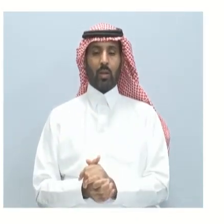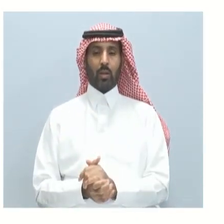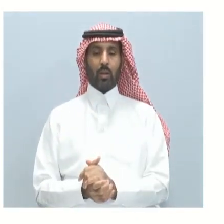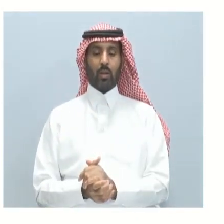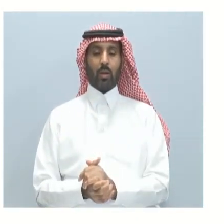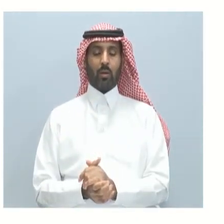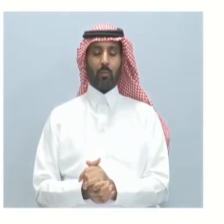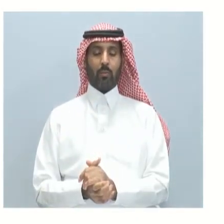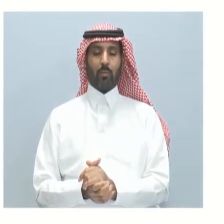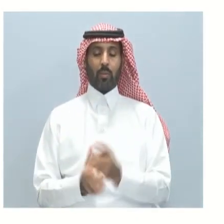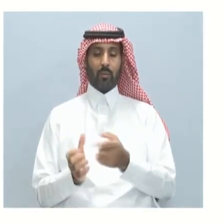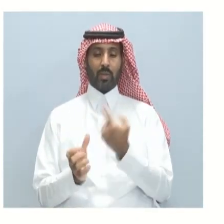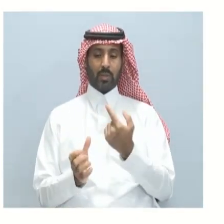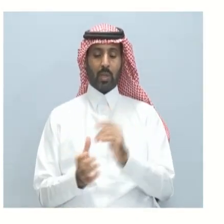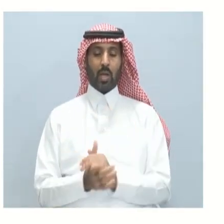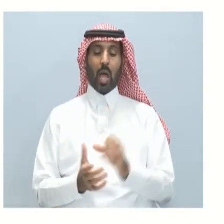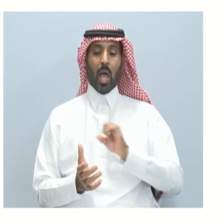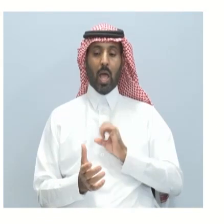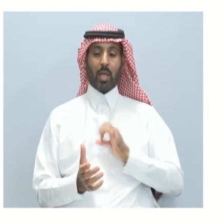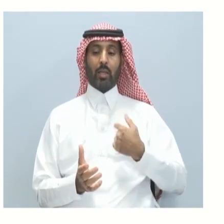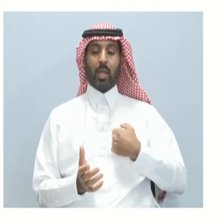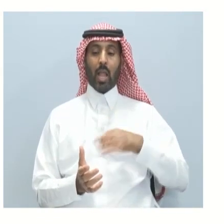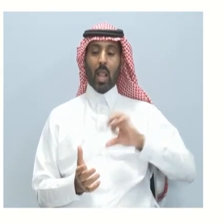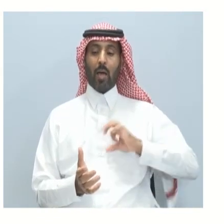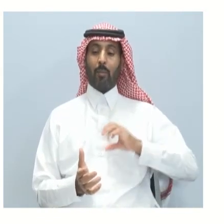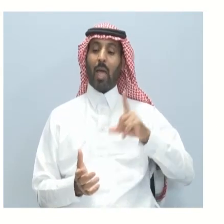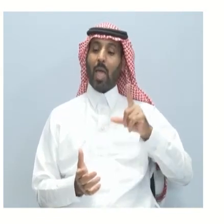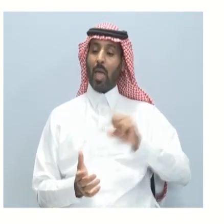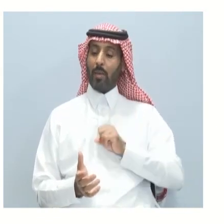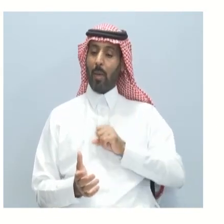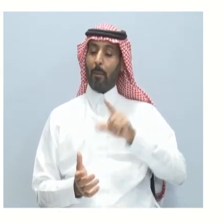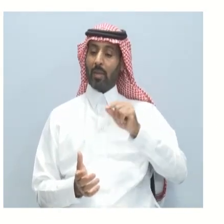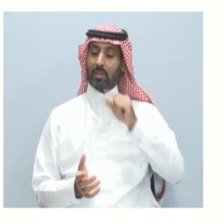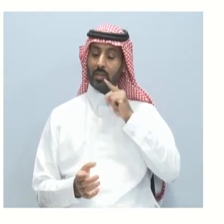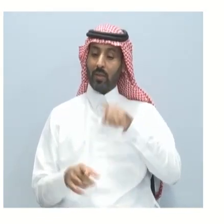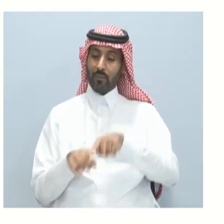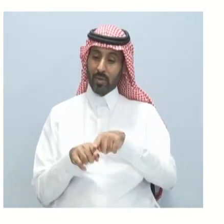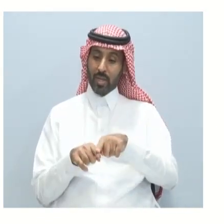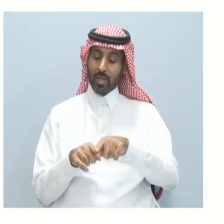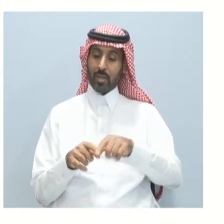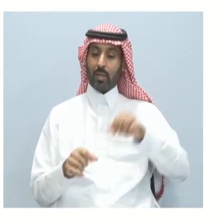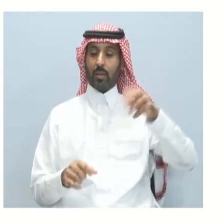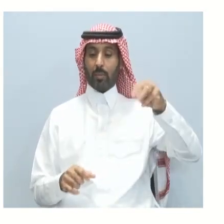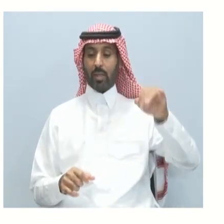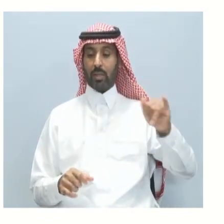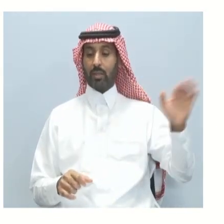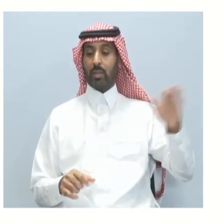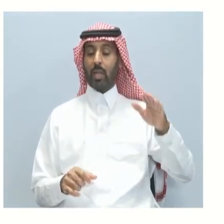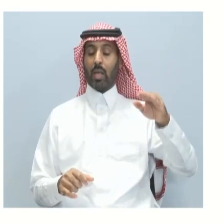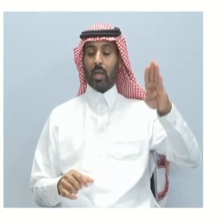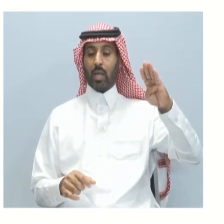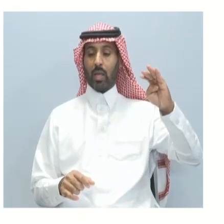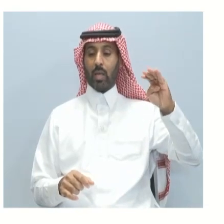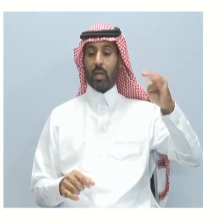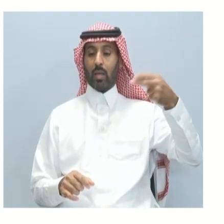here the first part. I love my best friends May and Hiba so much. Just thinking about them makes